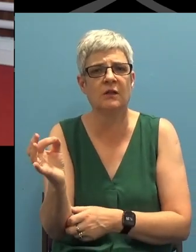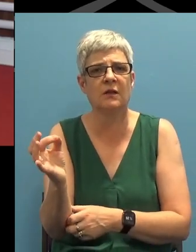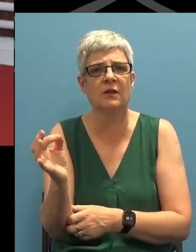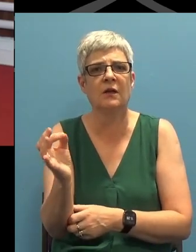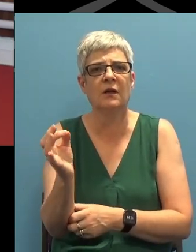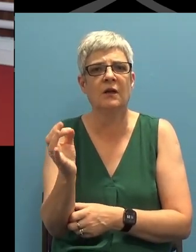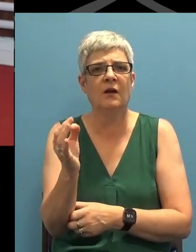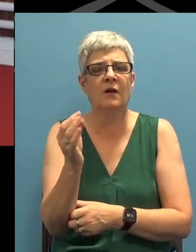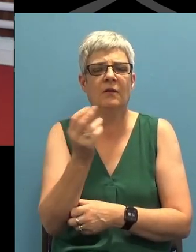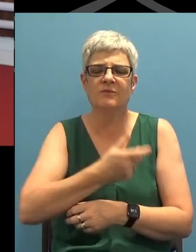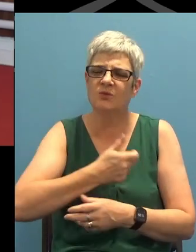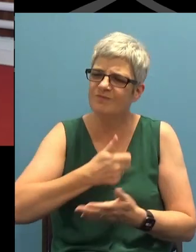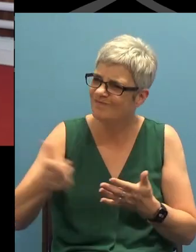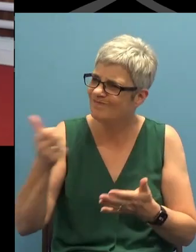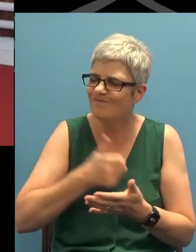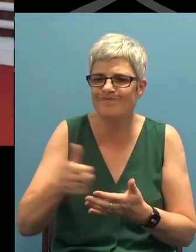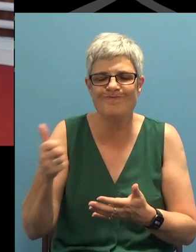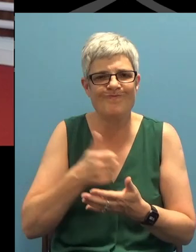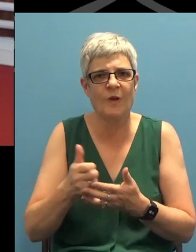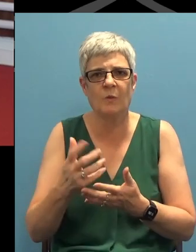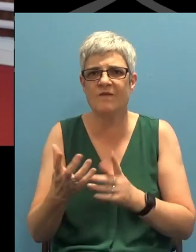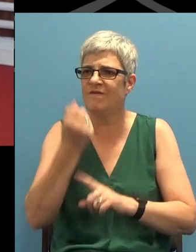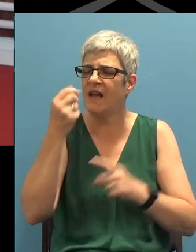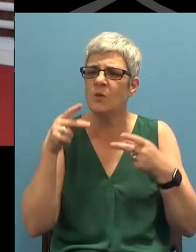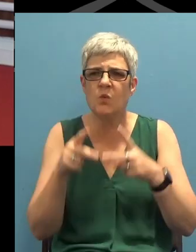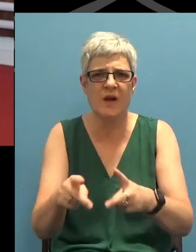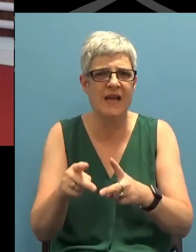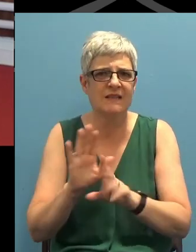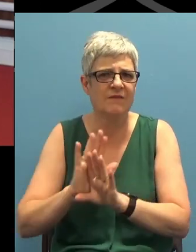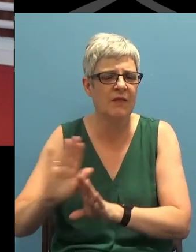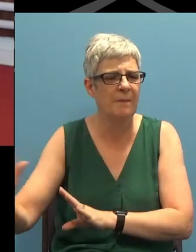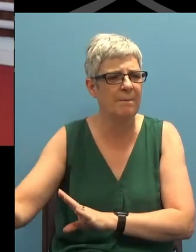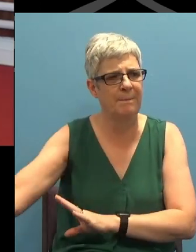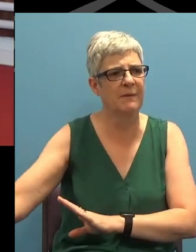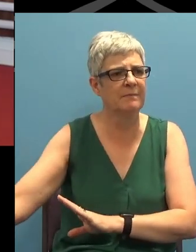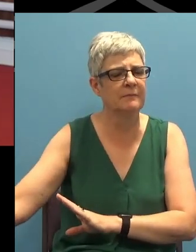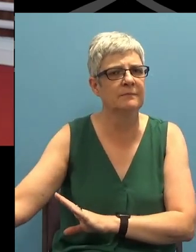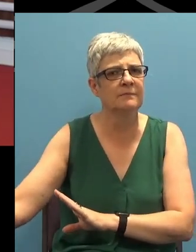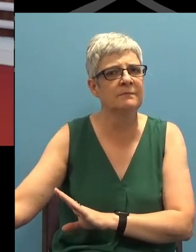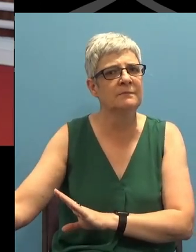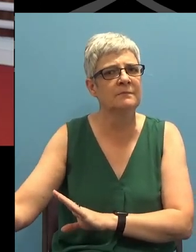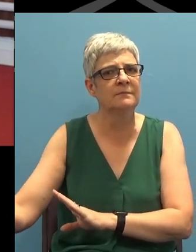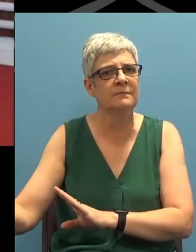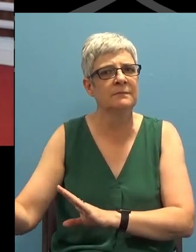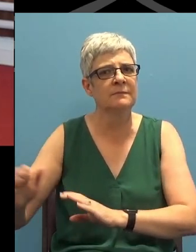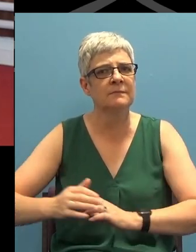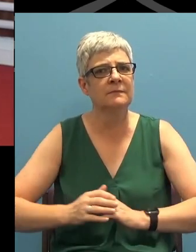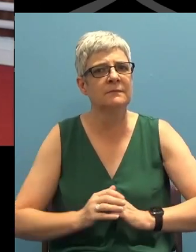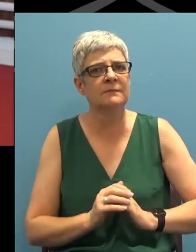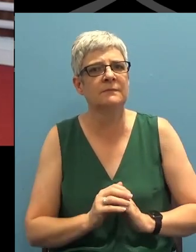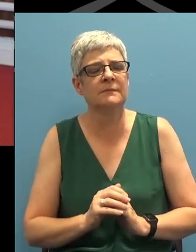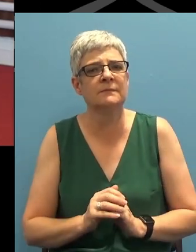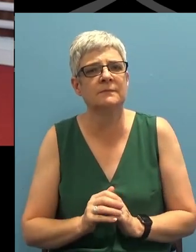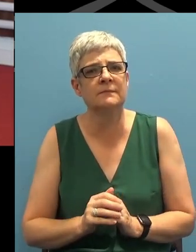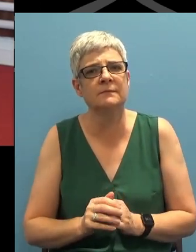But so often we find ways in our daily lives of keeping you at arm's length.